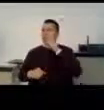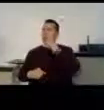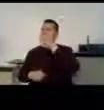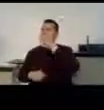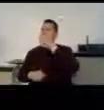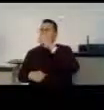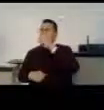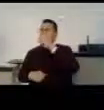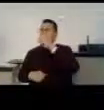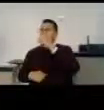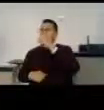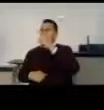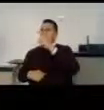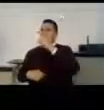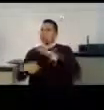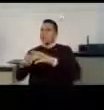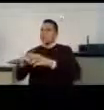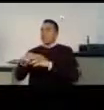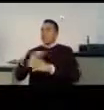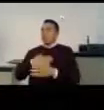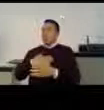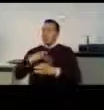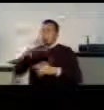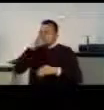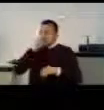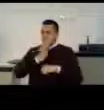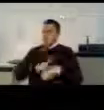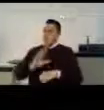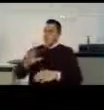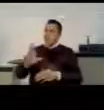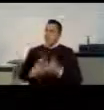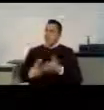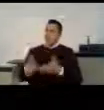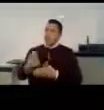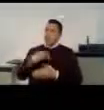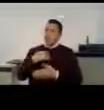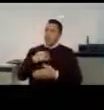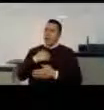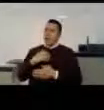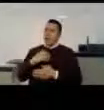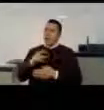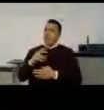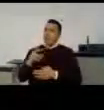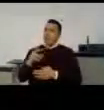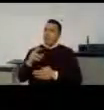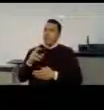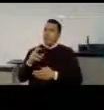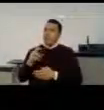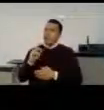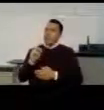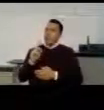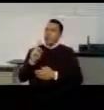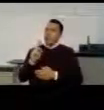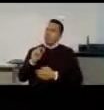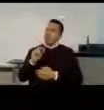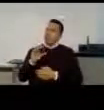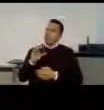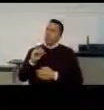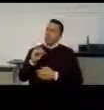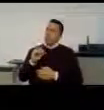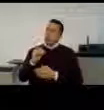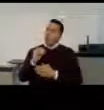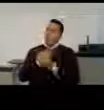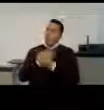a divide between what used to be called in my son's university the trio office, which was